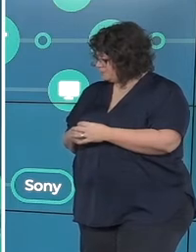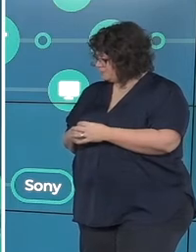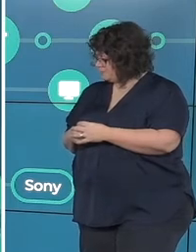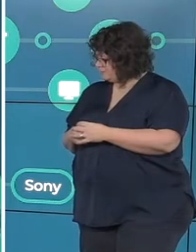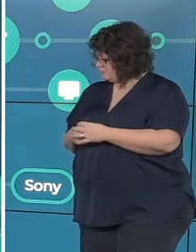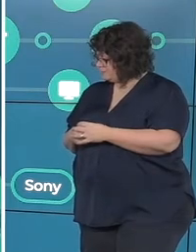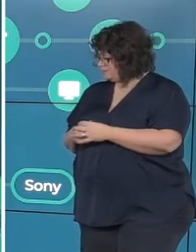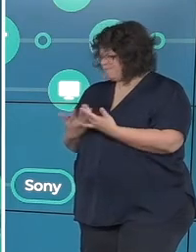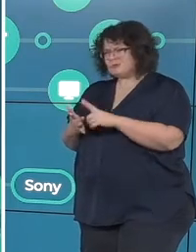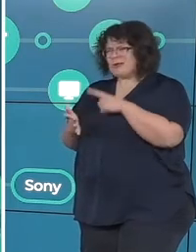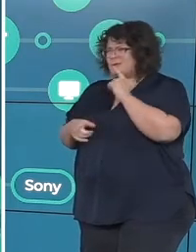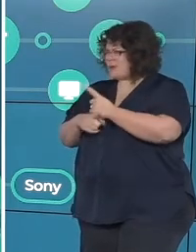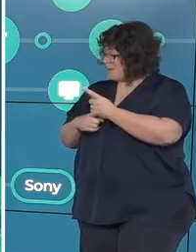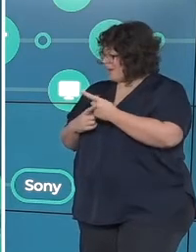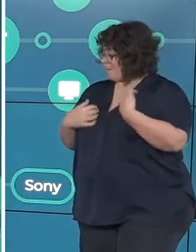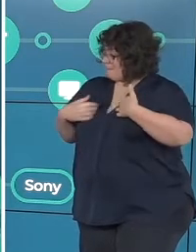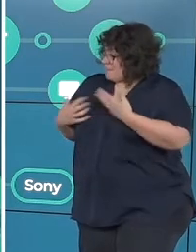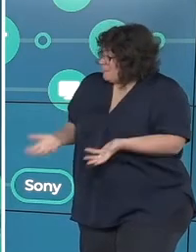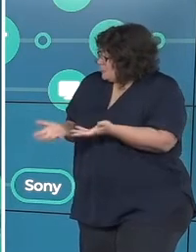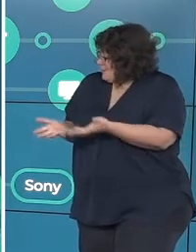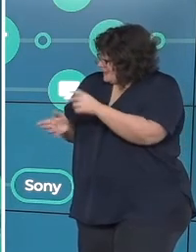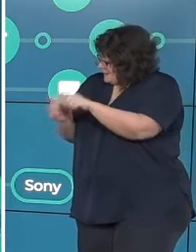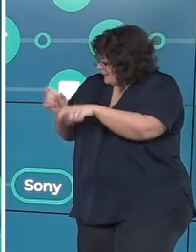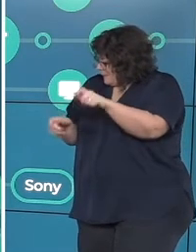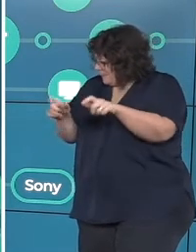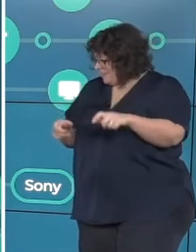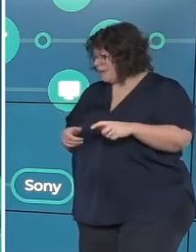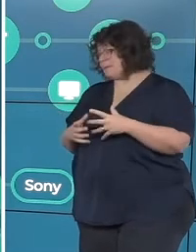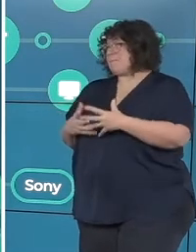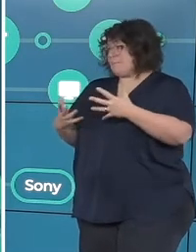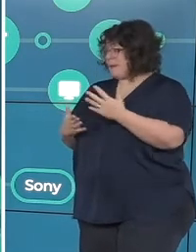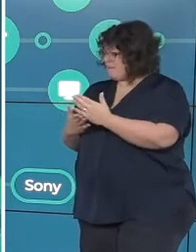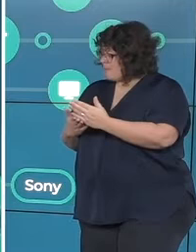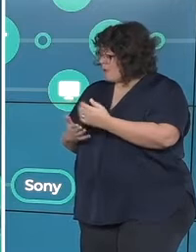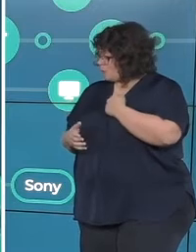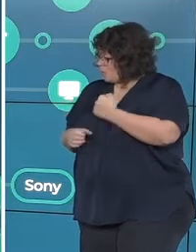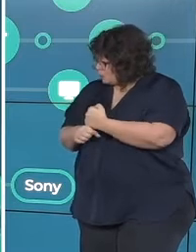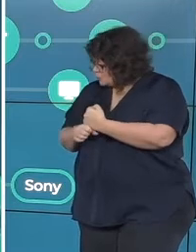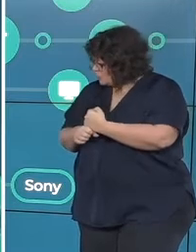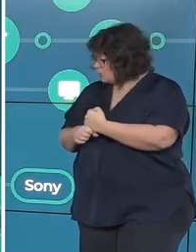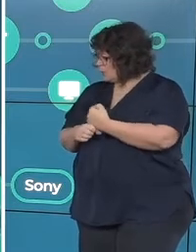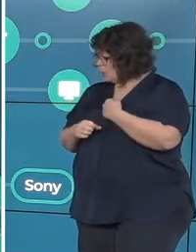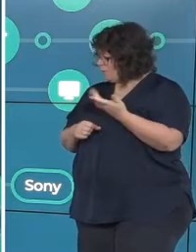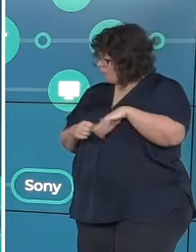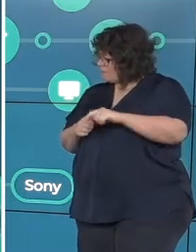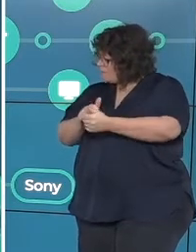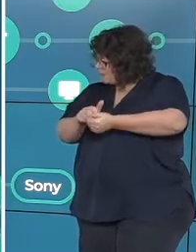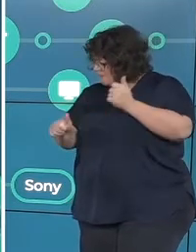all do when we come from companies that are as big as they are, and being that voice for a community, and then growing